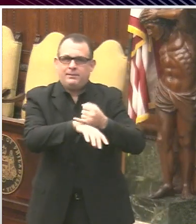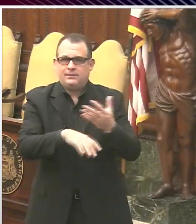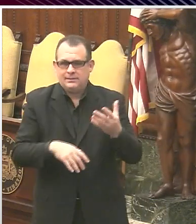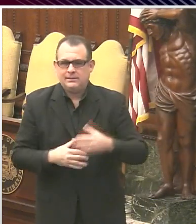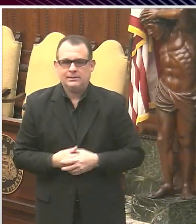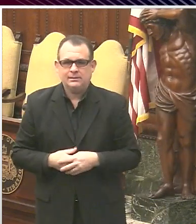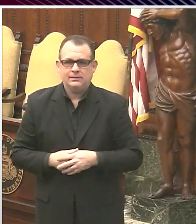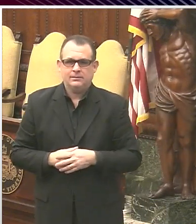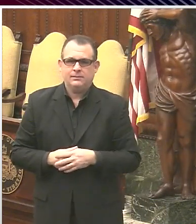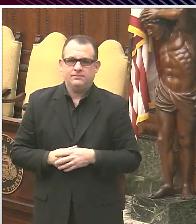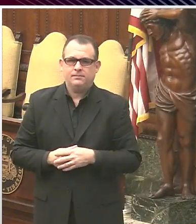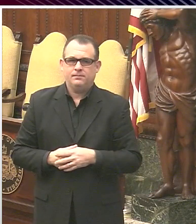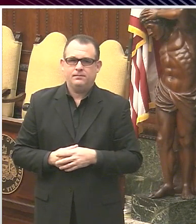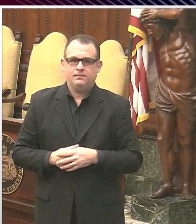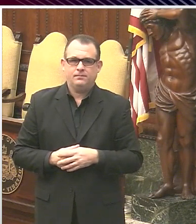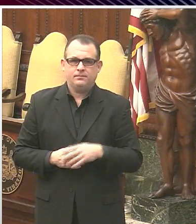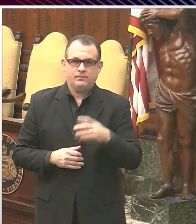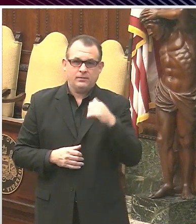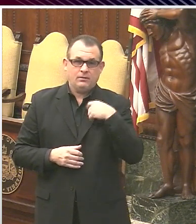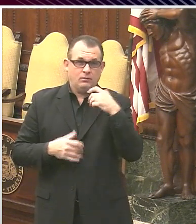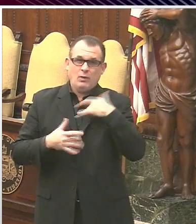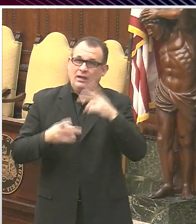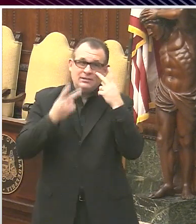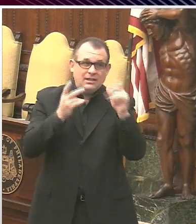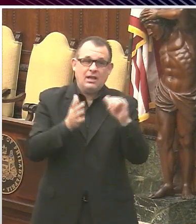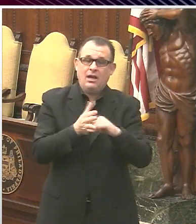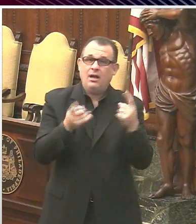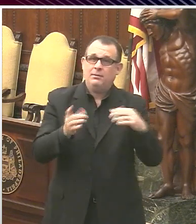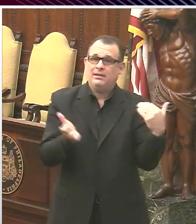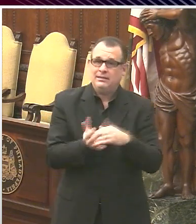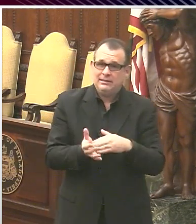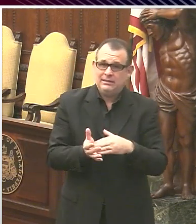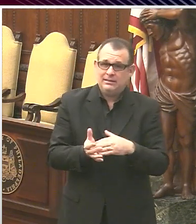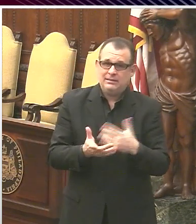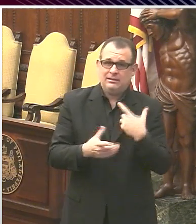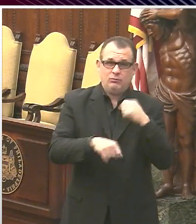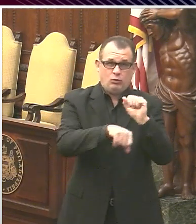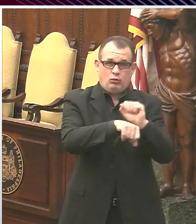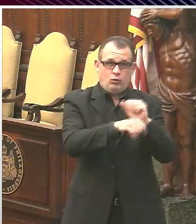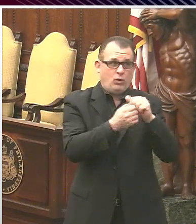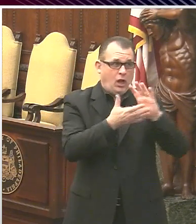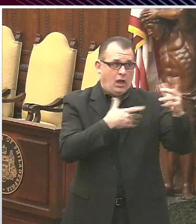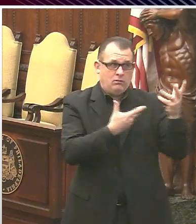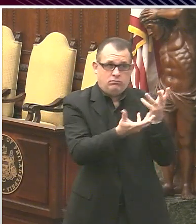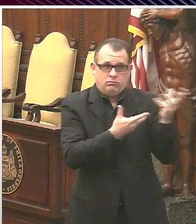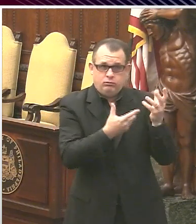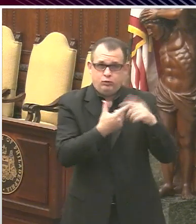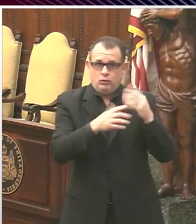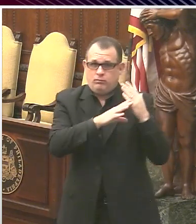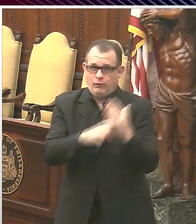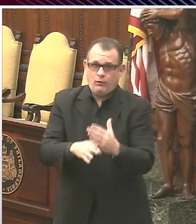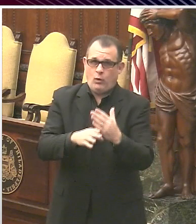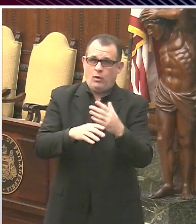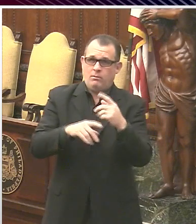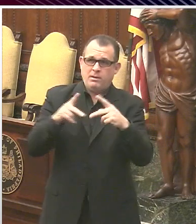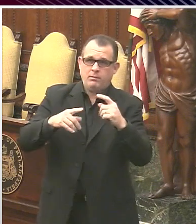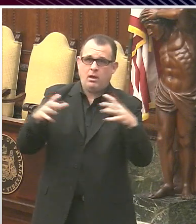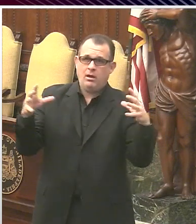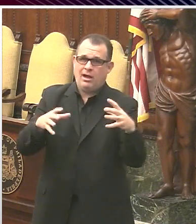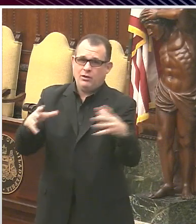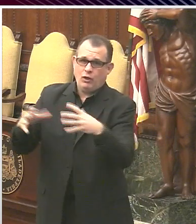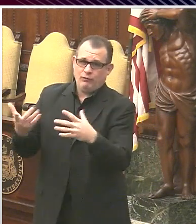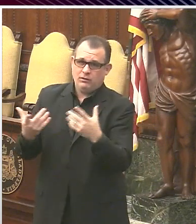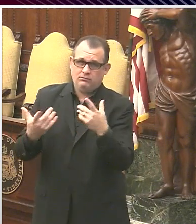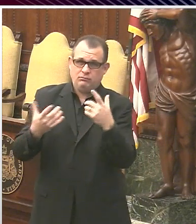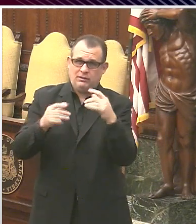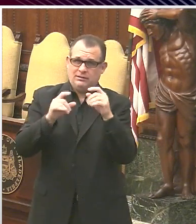campus. We don't want to see a repeat of that now. So we're working with the colleges to try to prevent social gatherings among students of any size, even